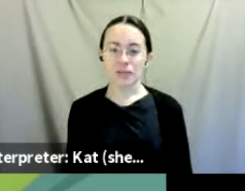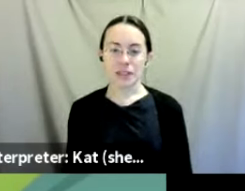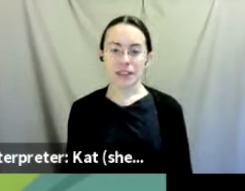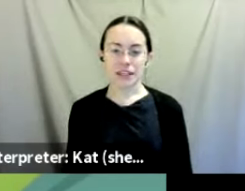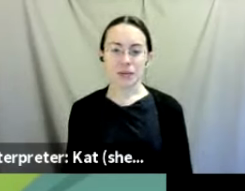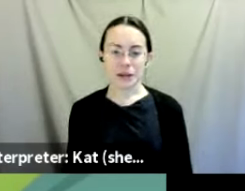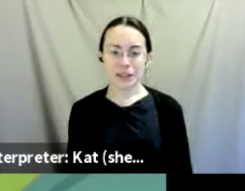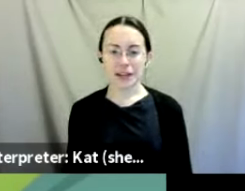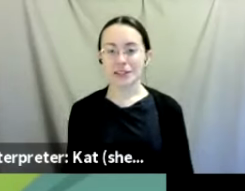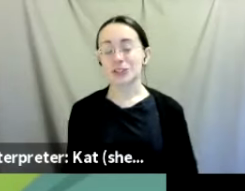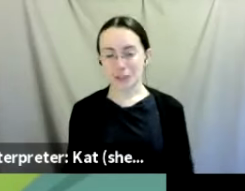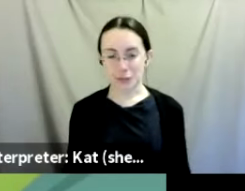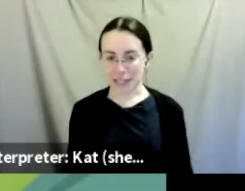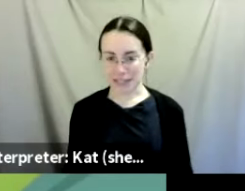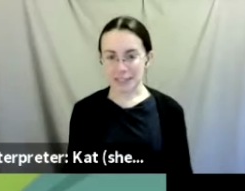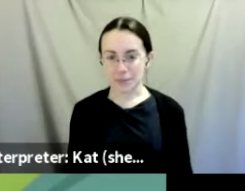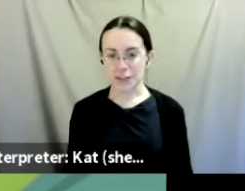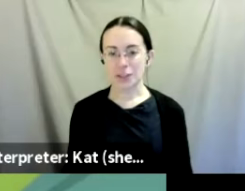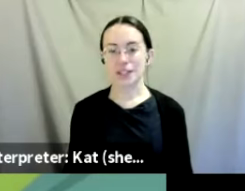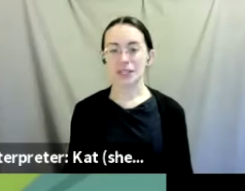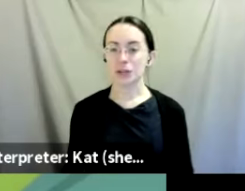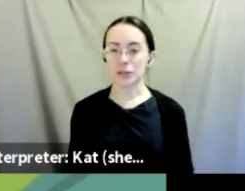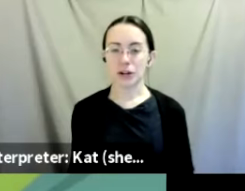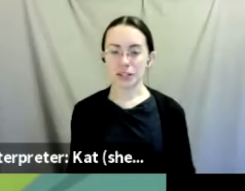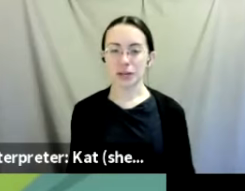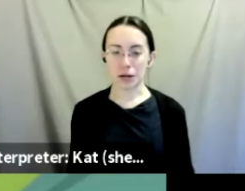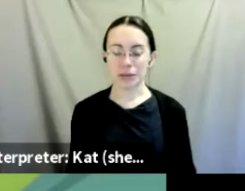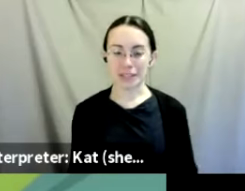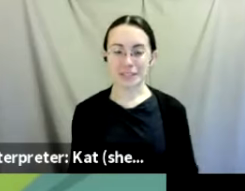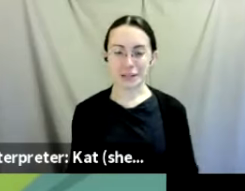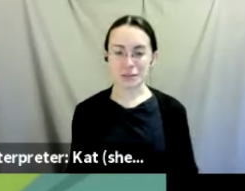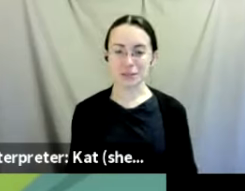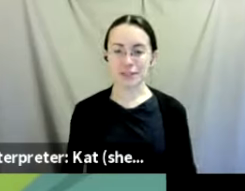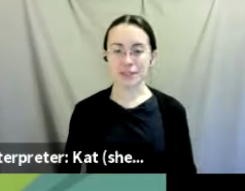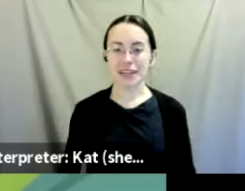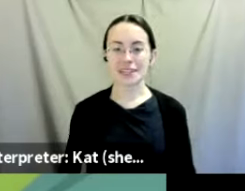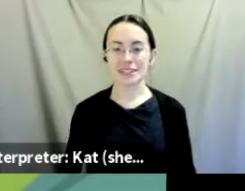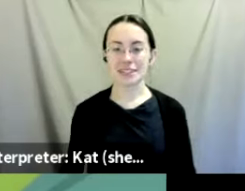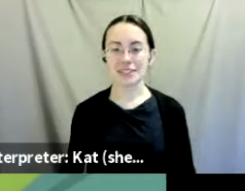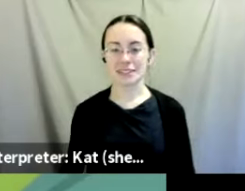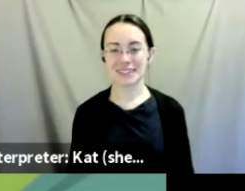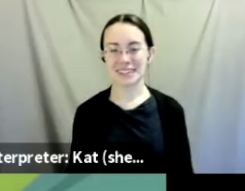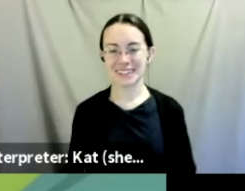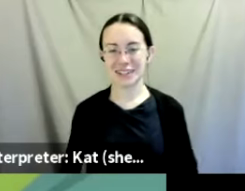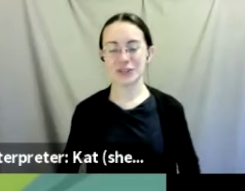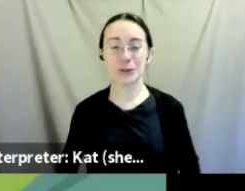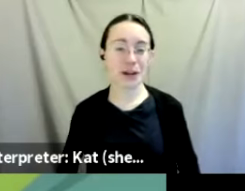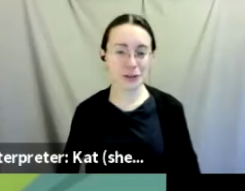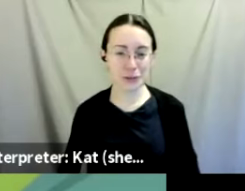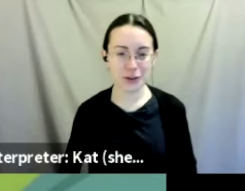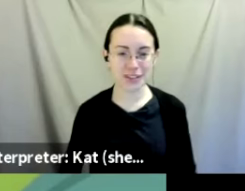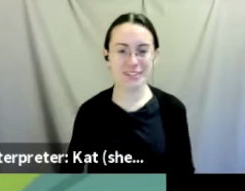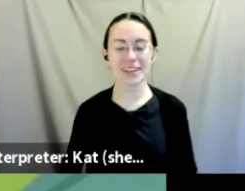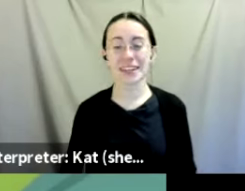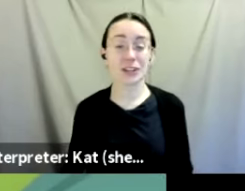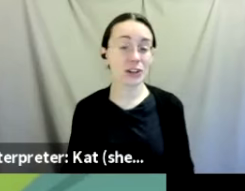I have been thinking about that in terms of my next steps. I've been thinking pretty broadly about my next steps. And for better